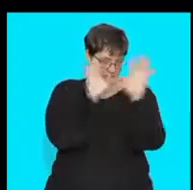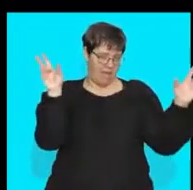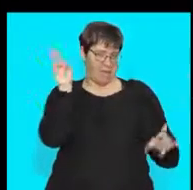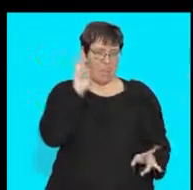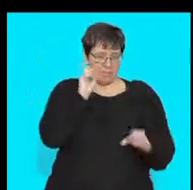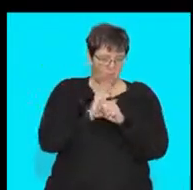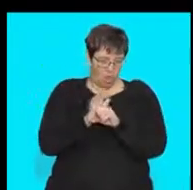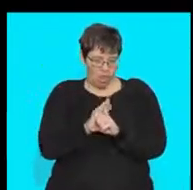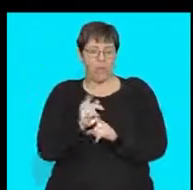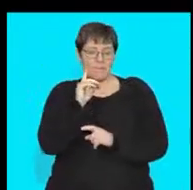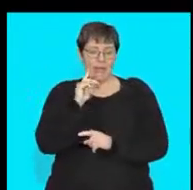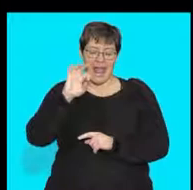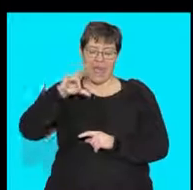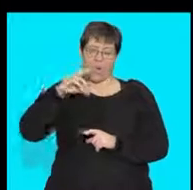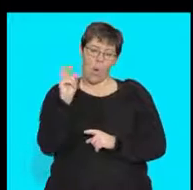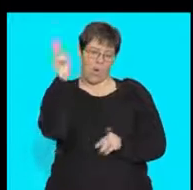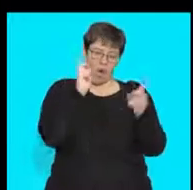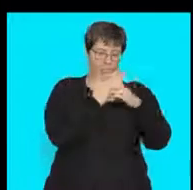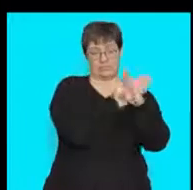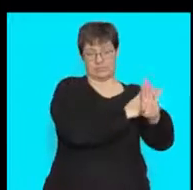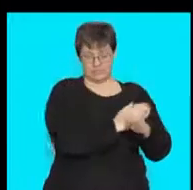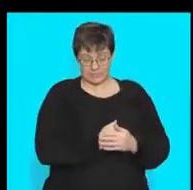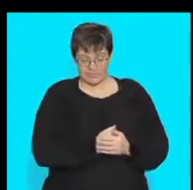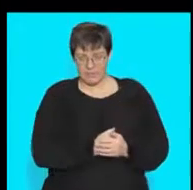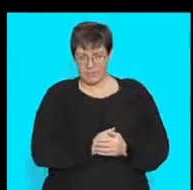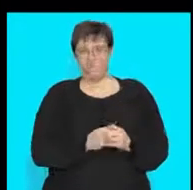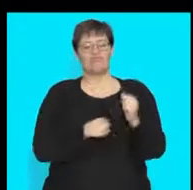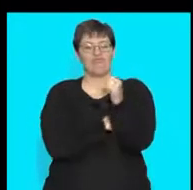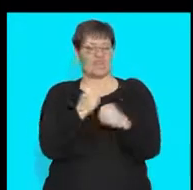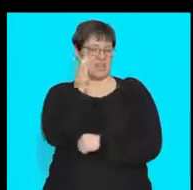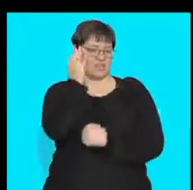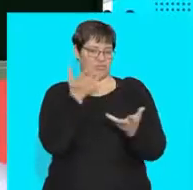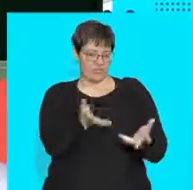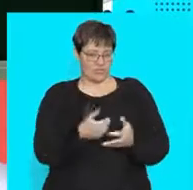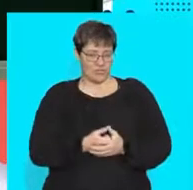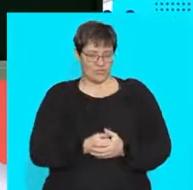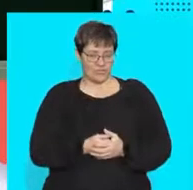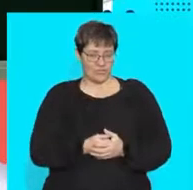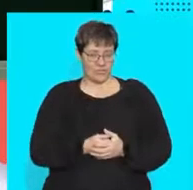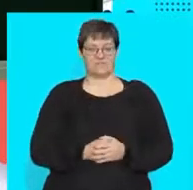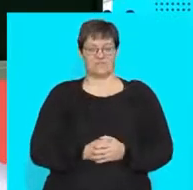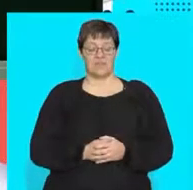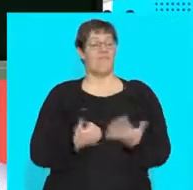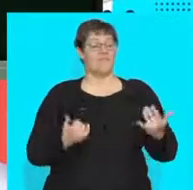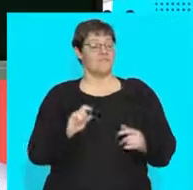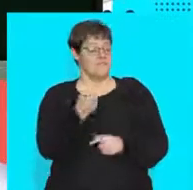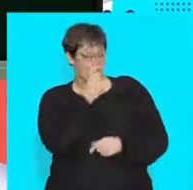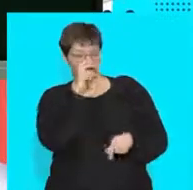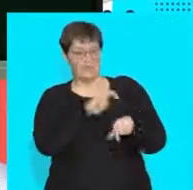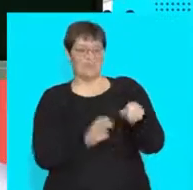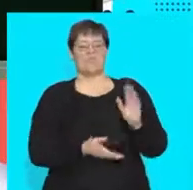of sound and it prevents echoes. So that is basically the structure of the ear. But we need to